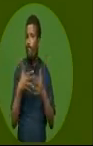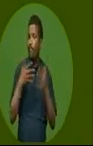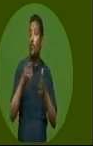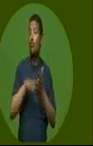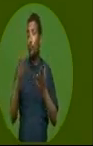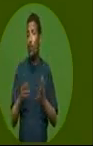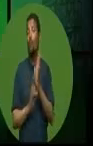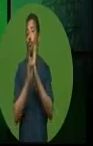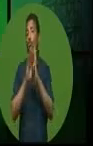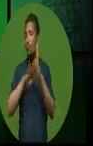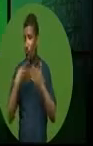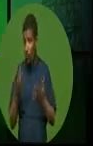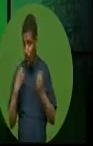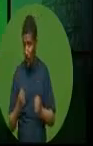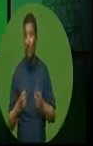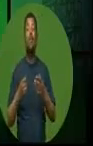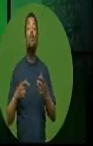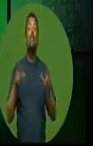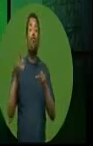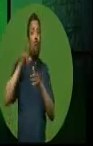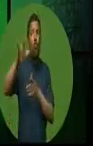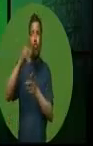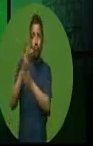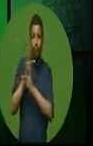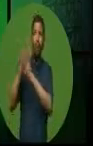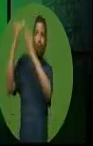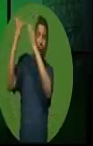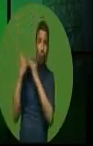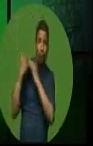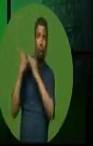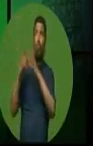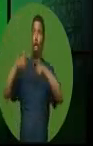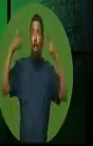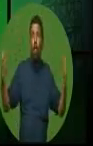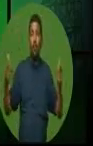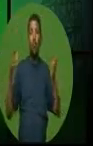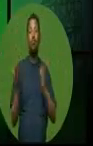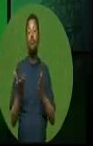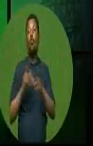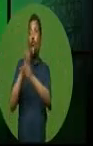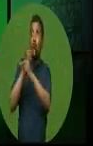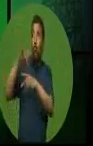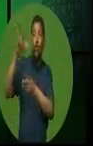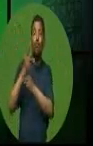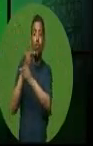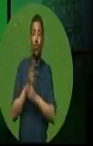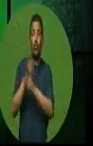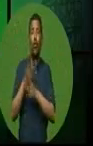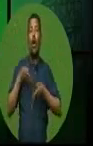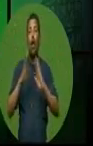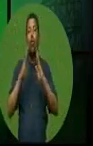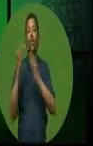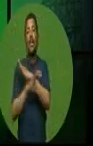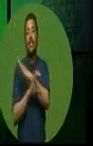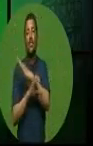and growth. As long as the foreign debt burden is very large, foreign borrowing allows a country